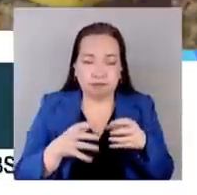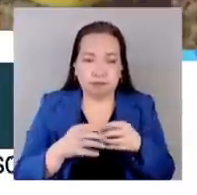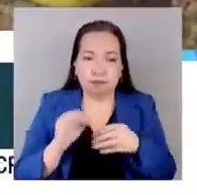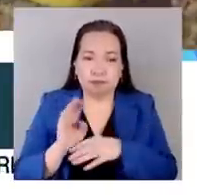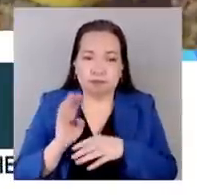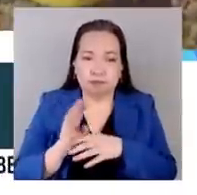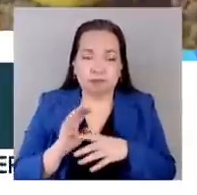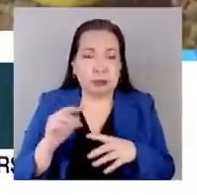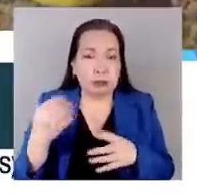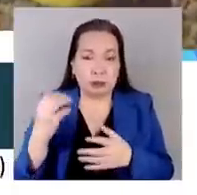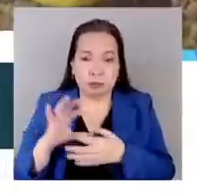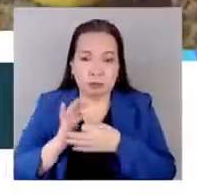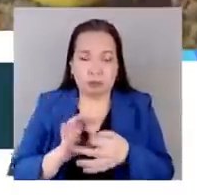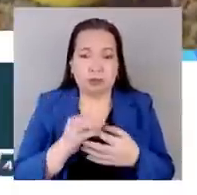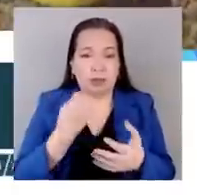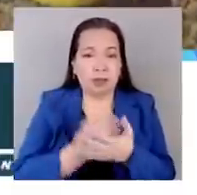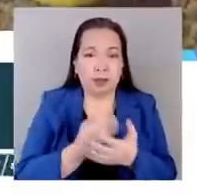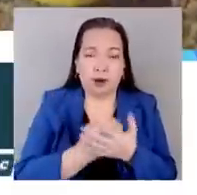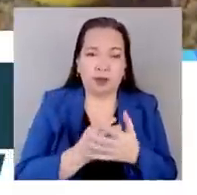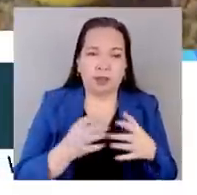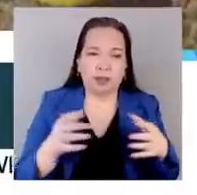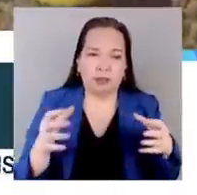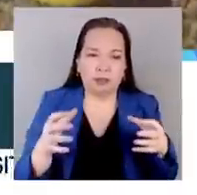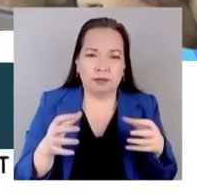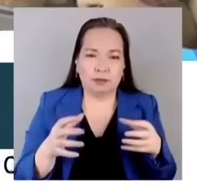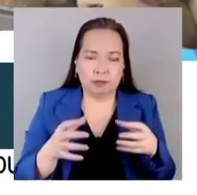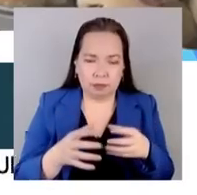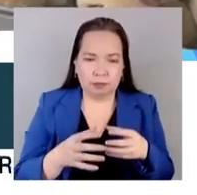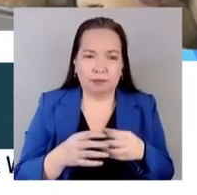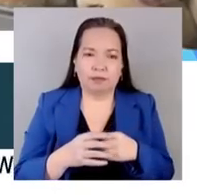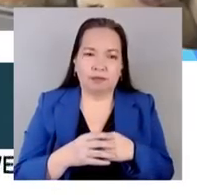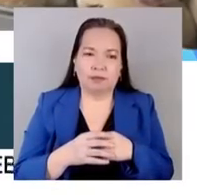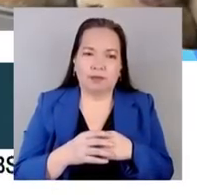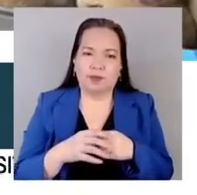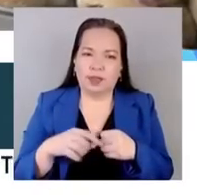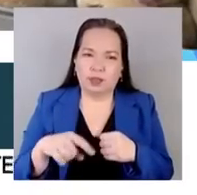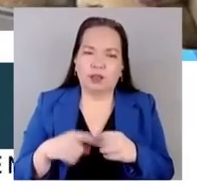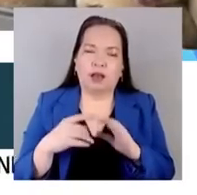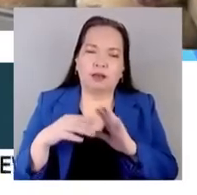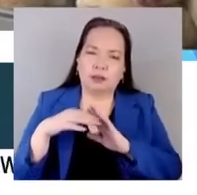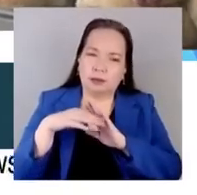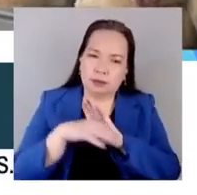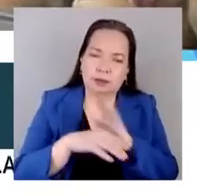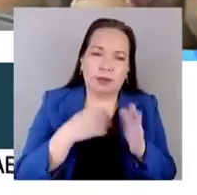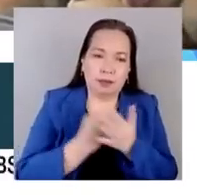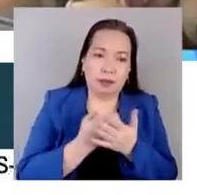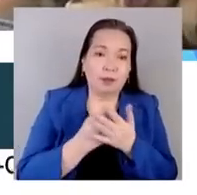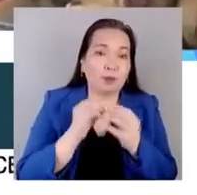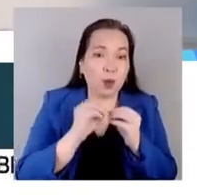if all the companies slowly shrink, di ba? Recession ang tawag yan. Lalong walang makain ng tao,